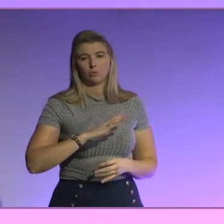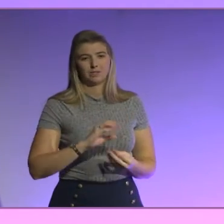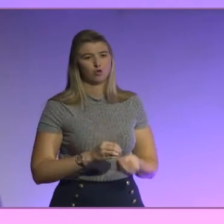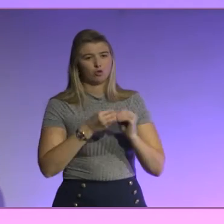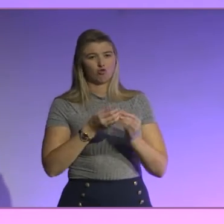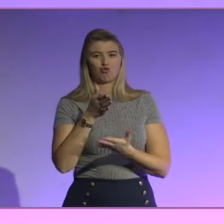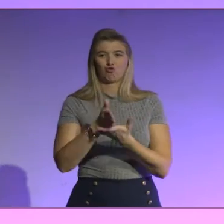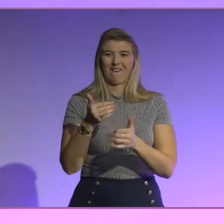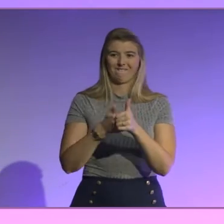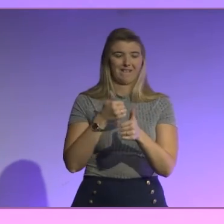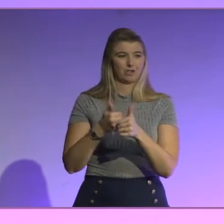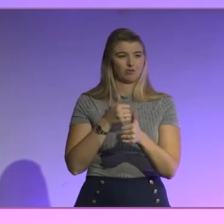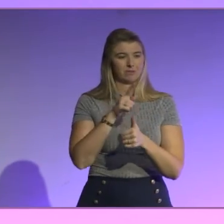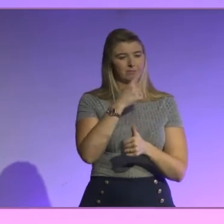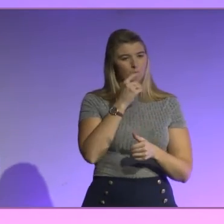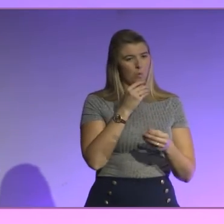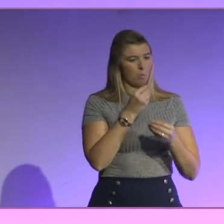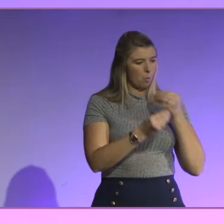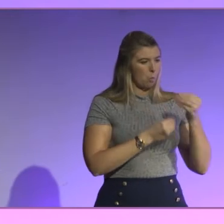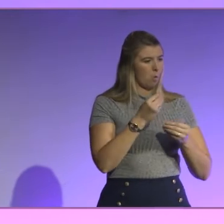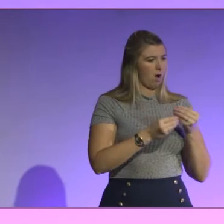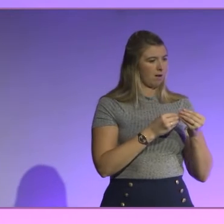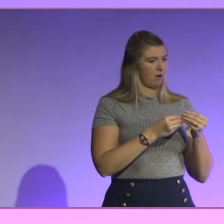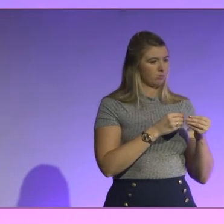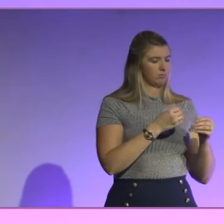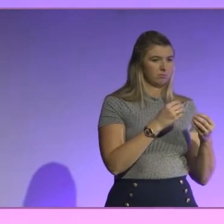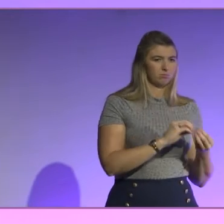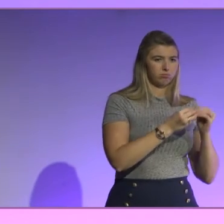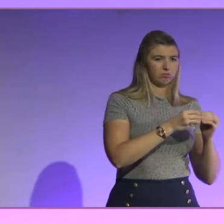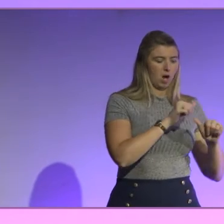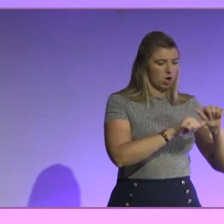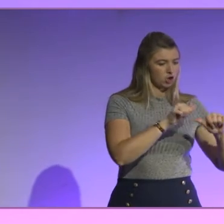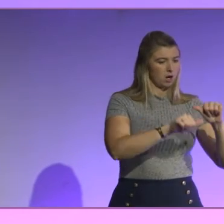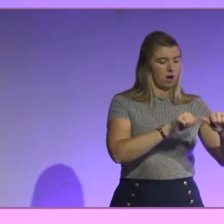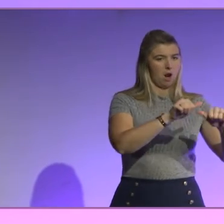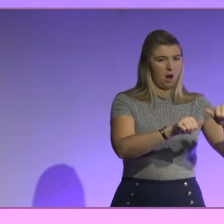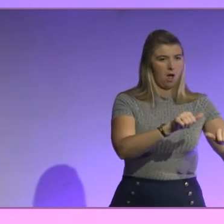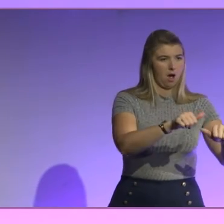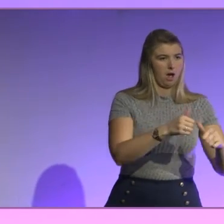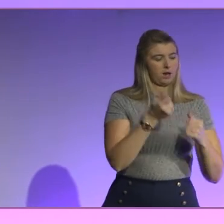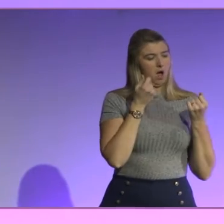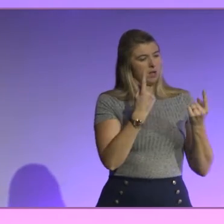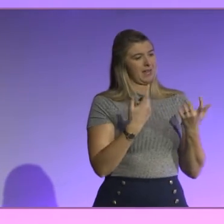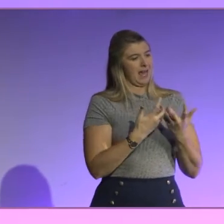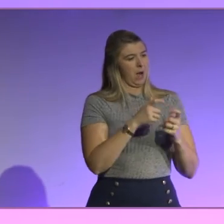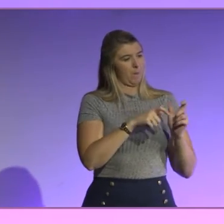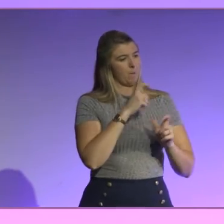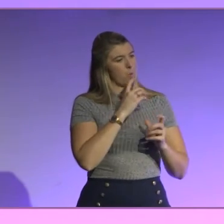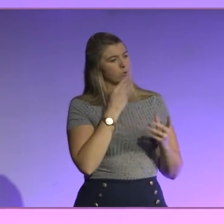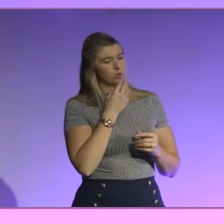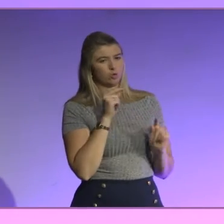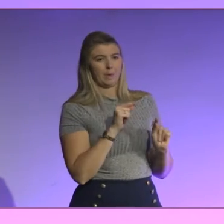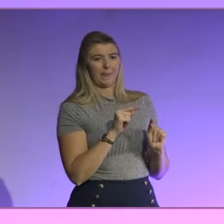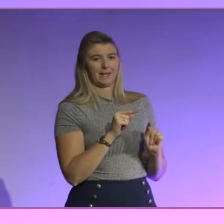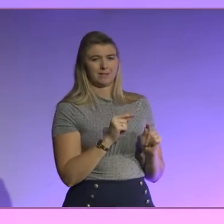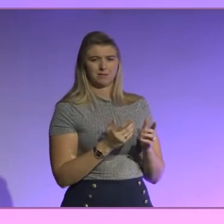real factory or change a real production line, you can really understand how people are going to be able to interact with it and how it's going to work.